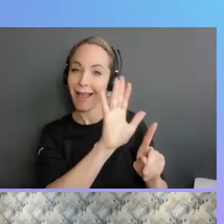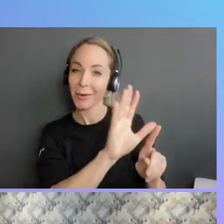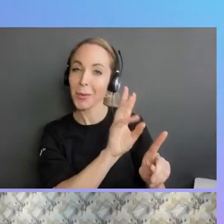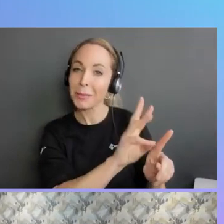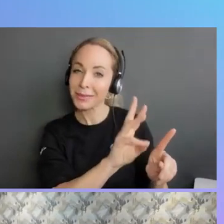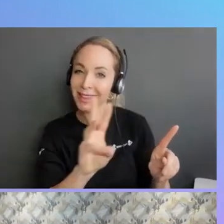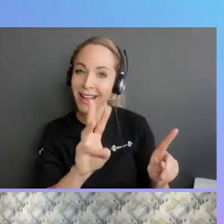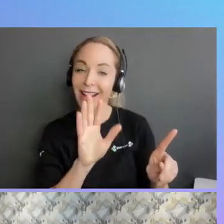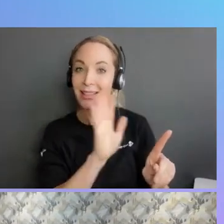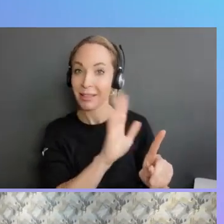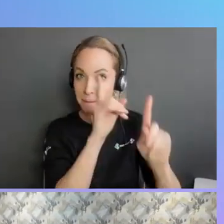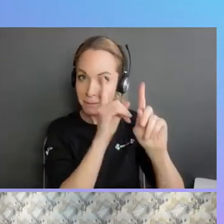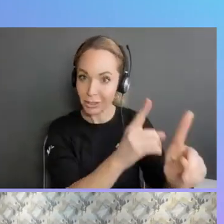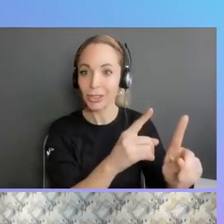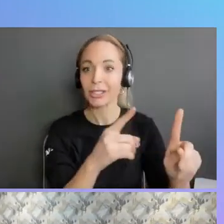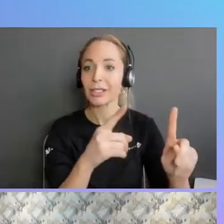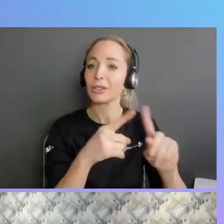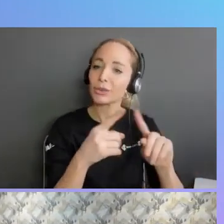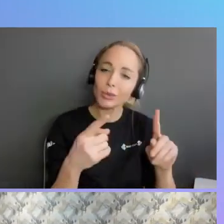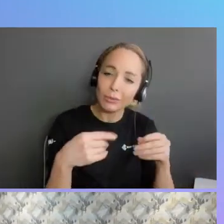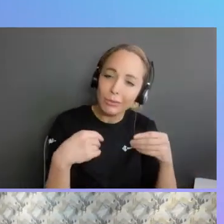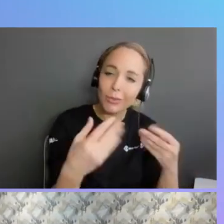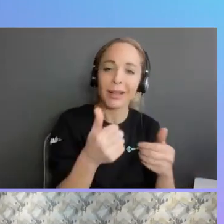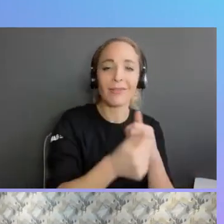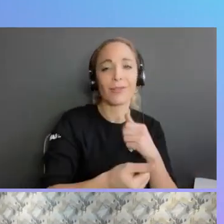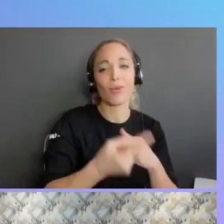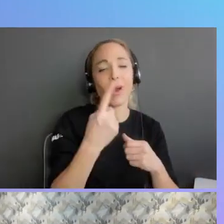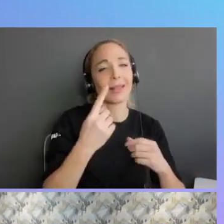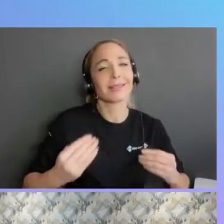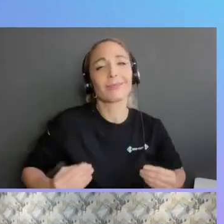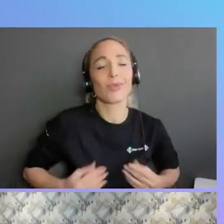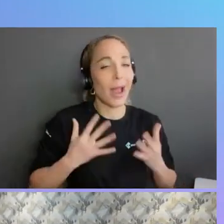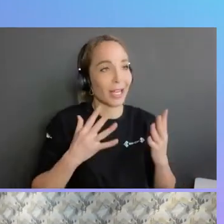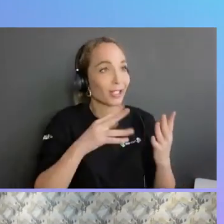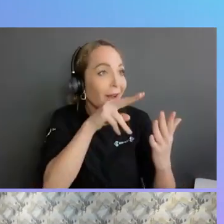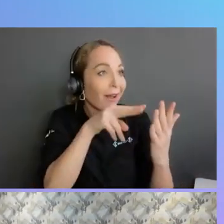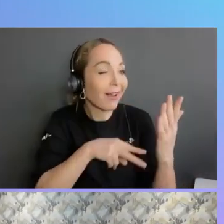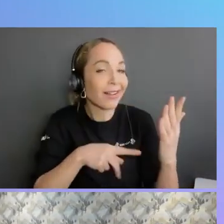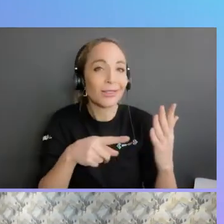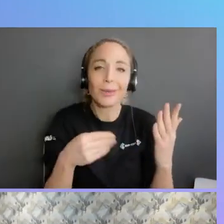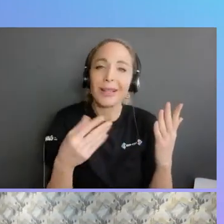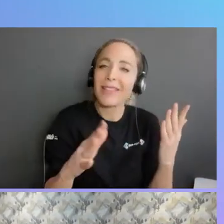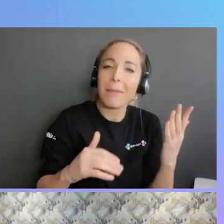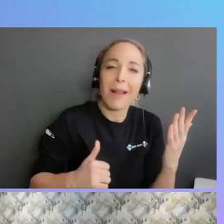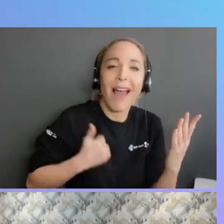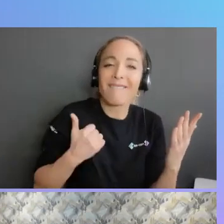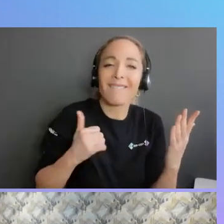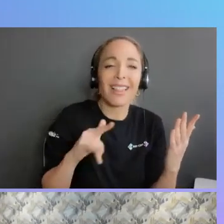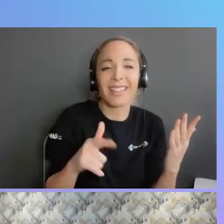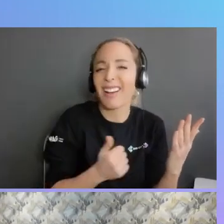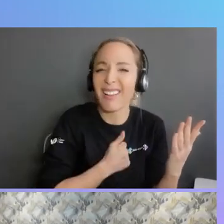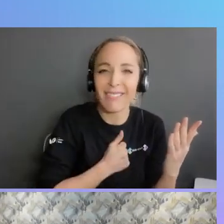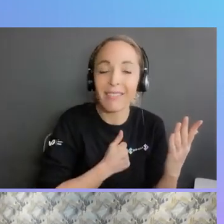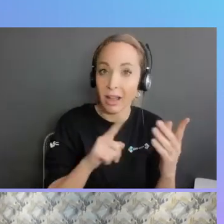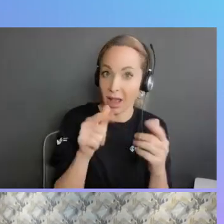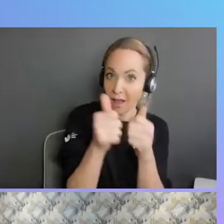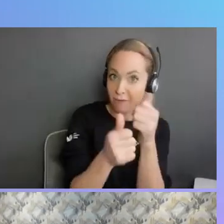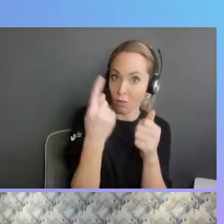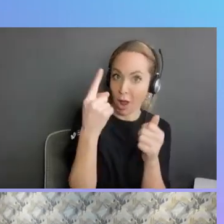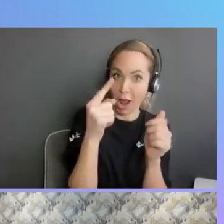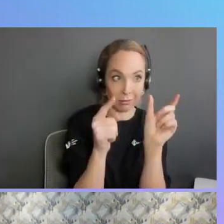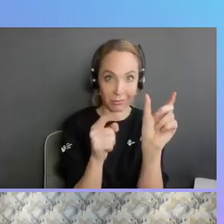a life they love. But when we say everyone, we must ensure that